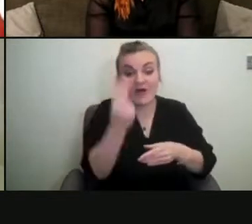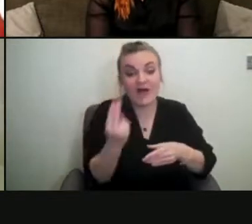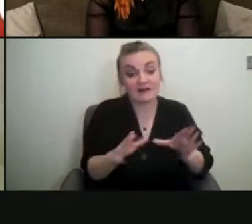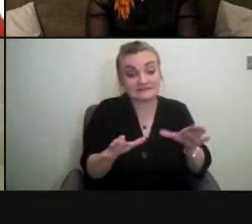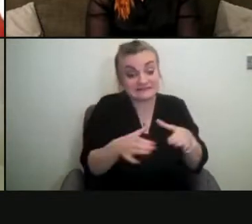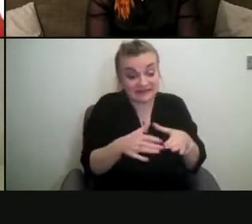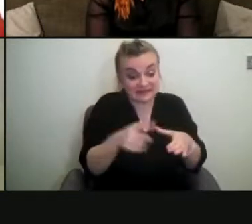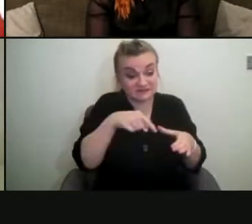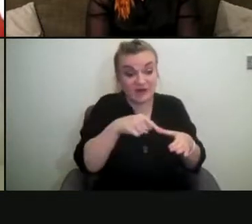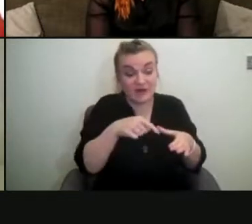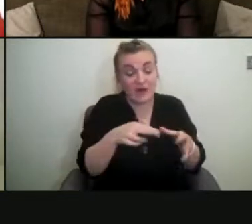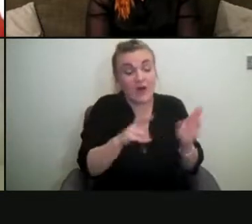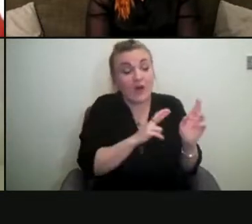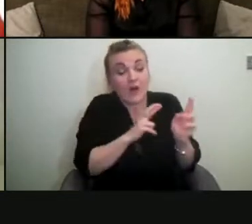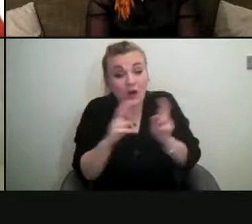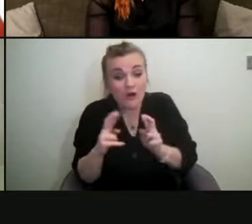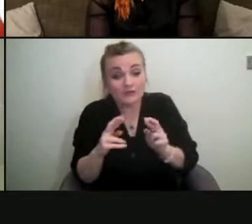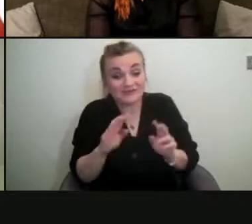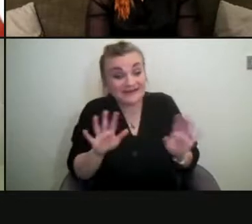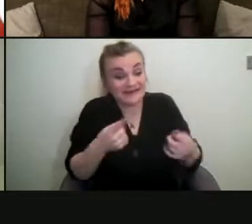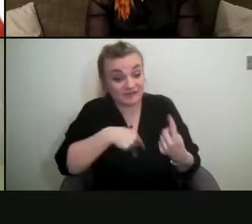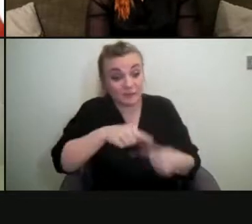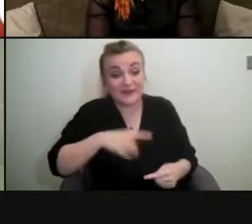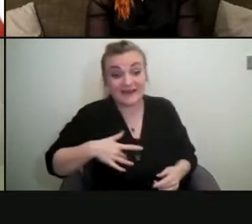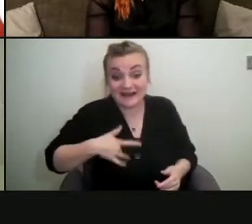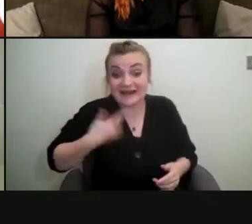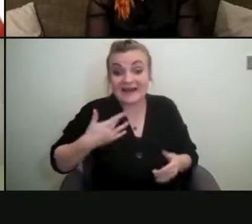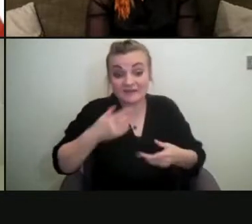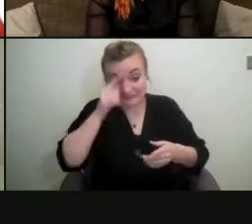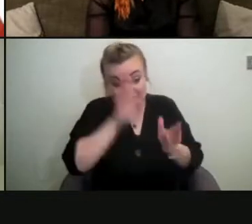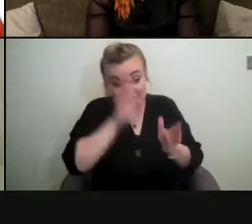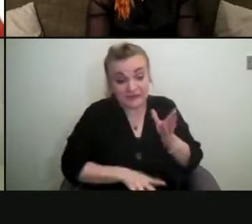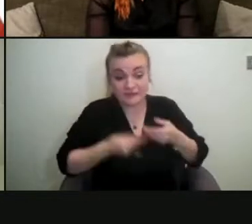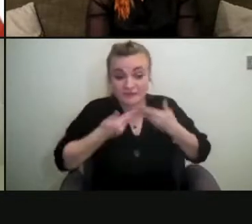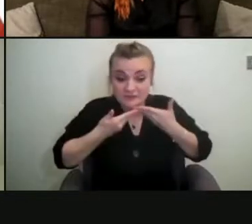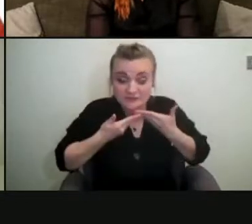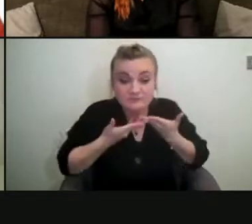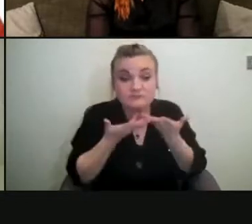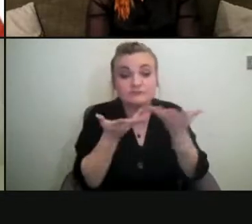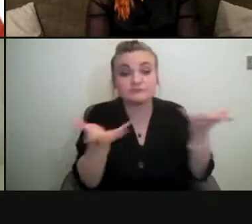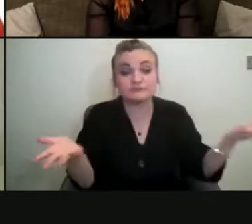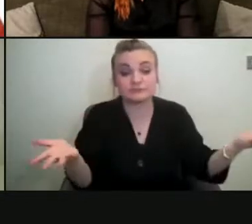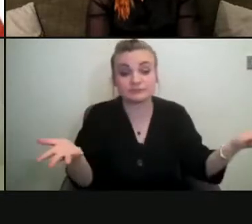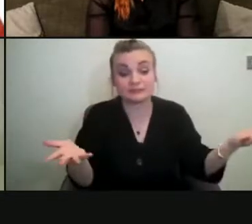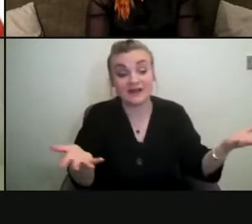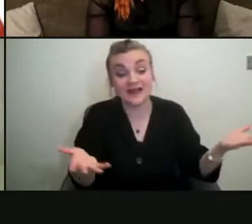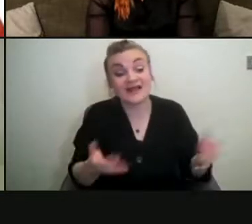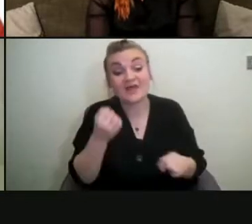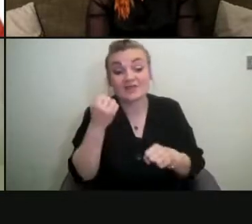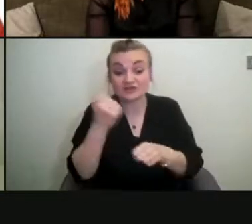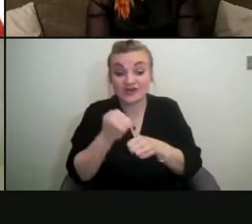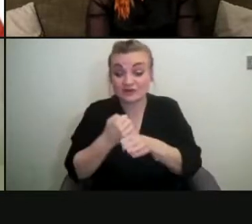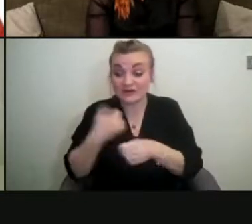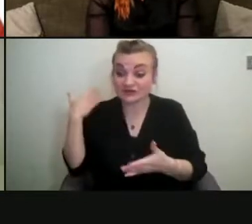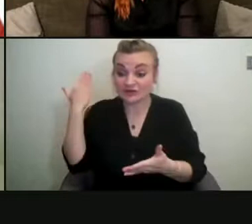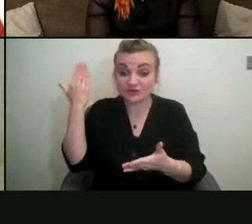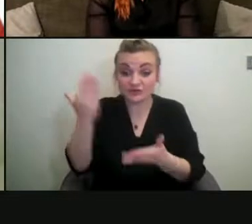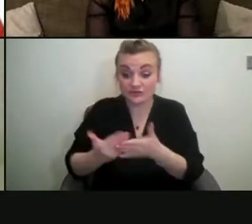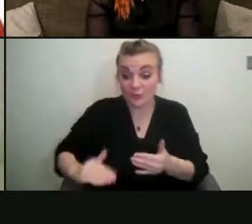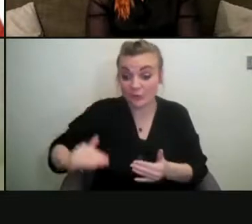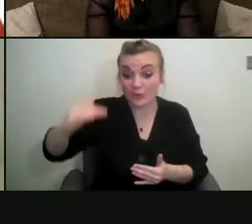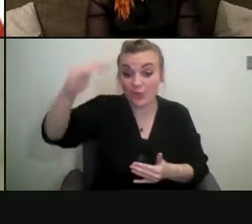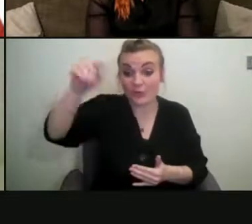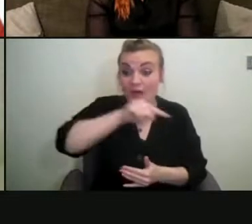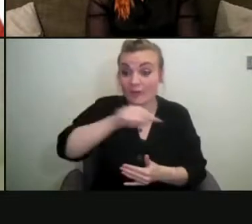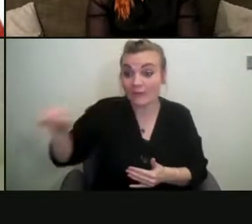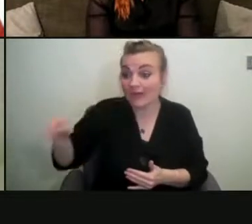lived experiences, the next generation who are going to come up, they won't encounter any of these issues. And I think that is the